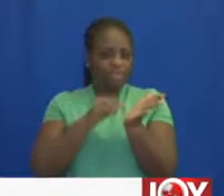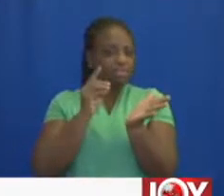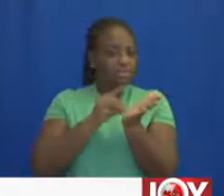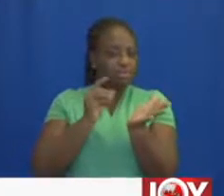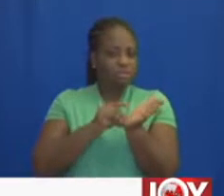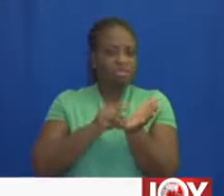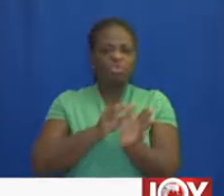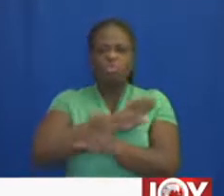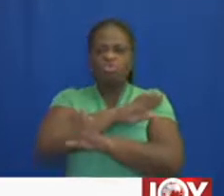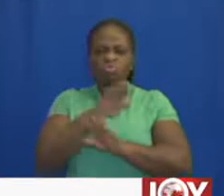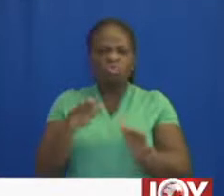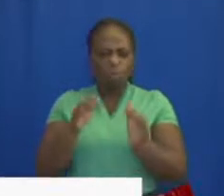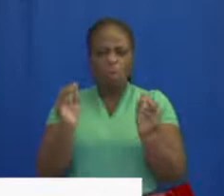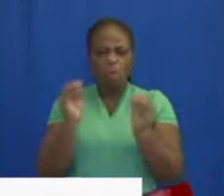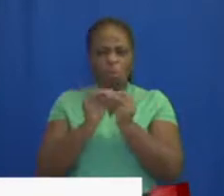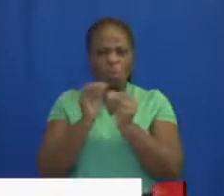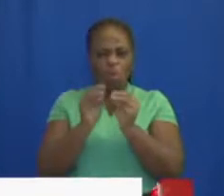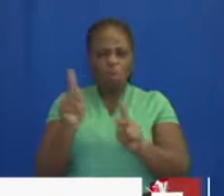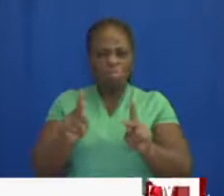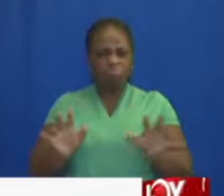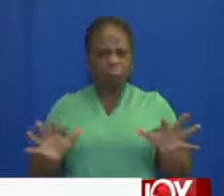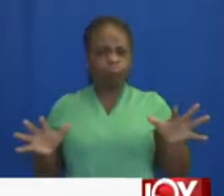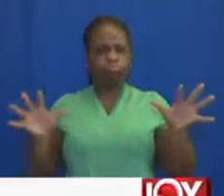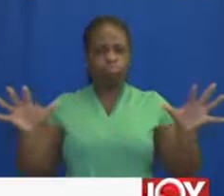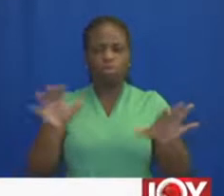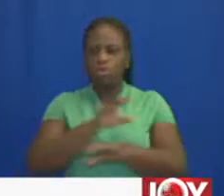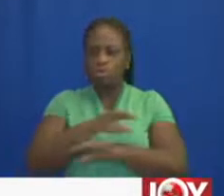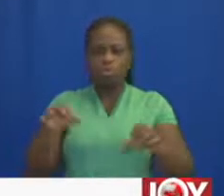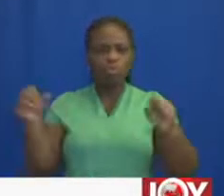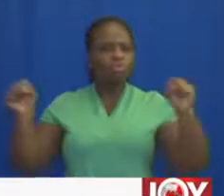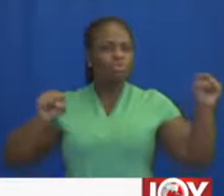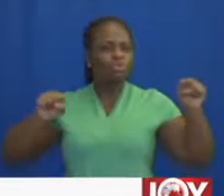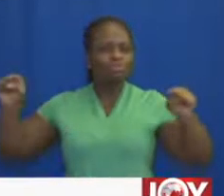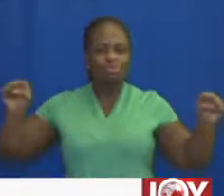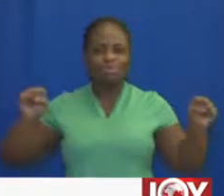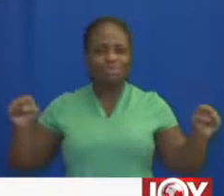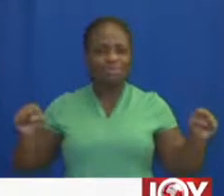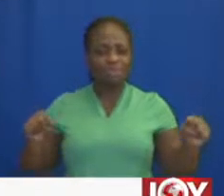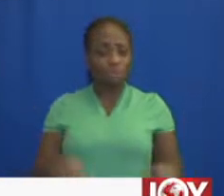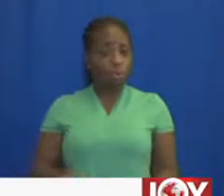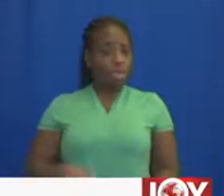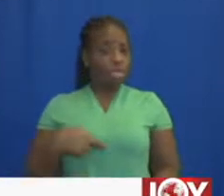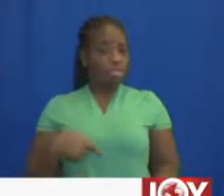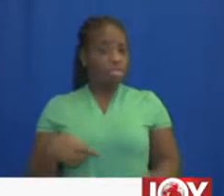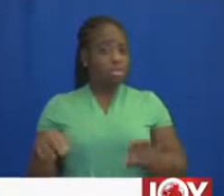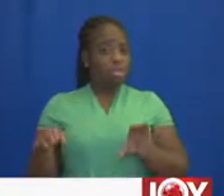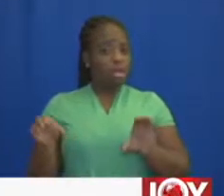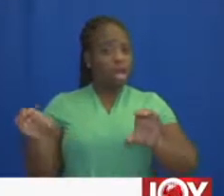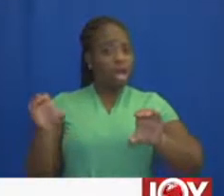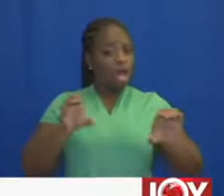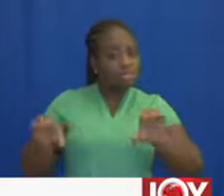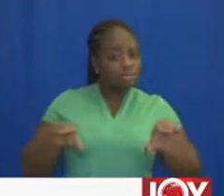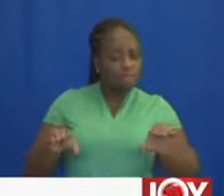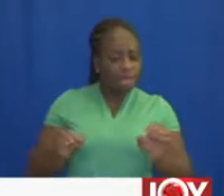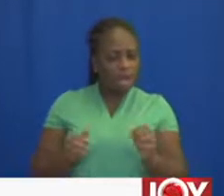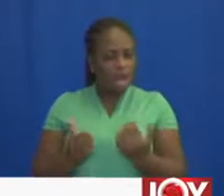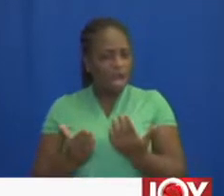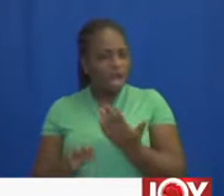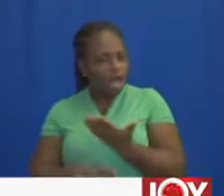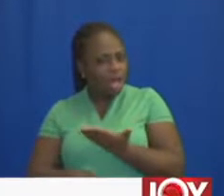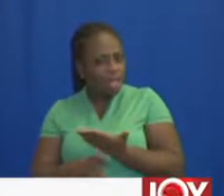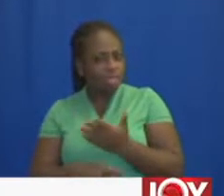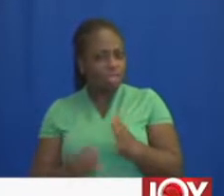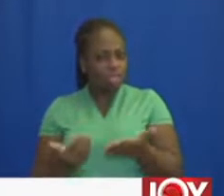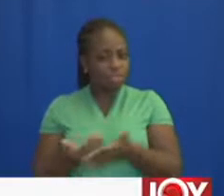gatherings and no sporting activities. Religious activities under the new protocols will be